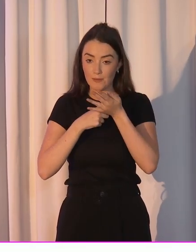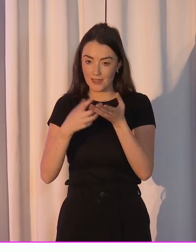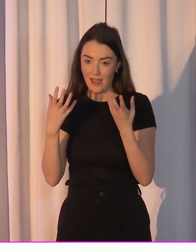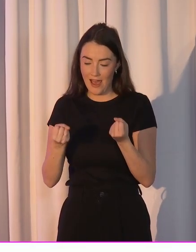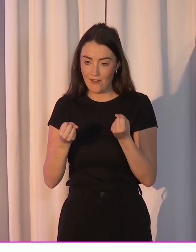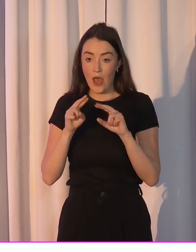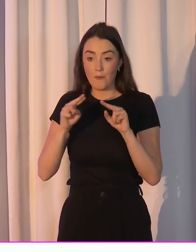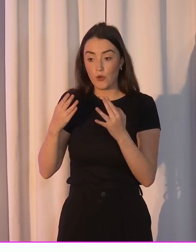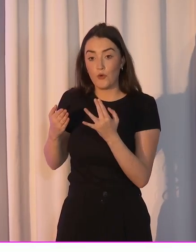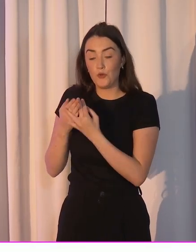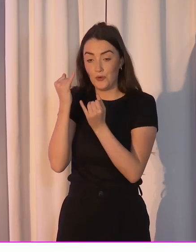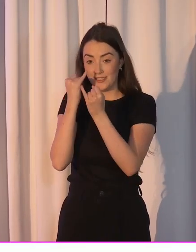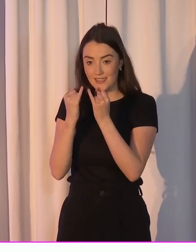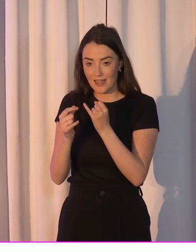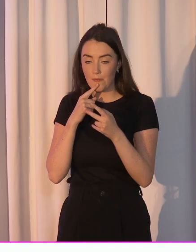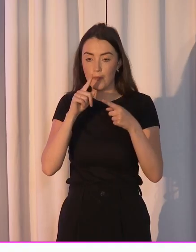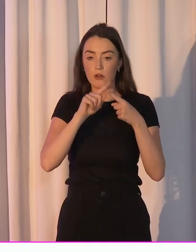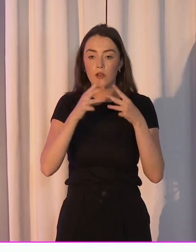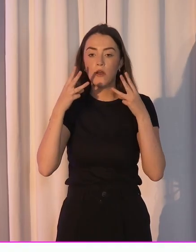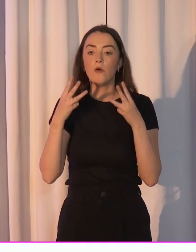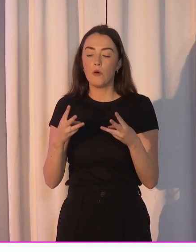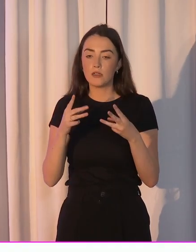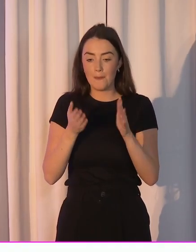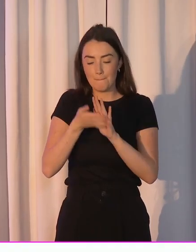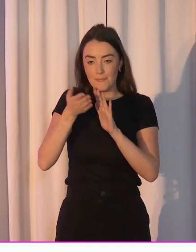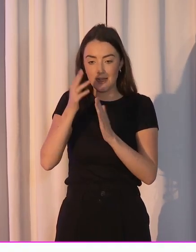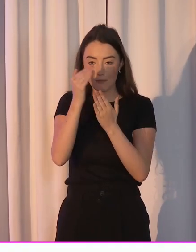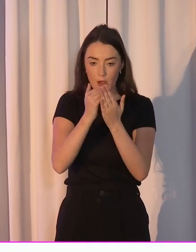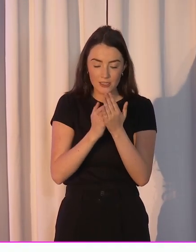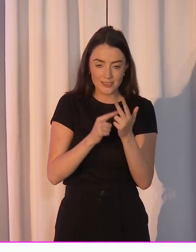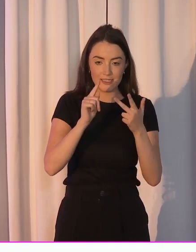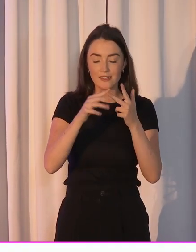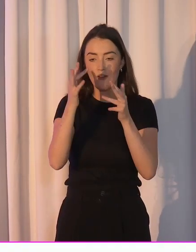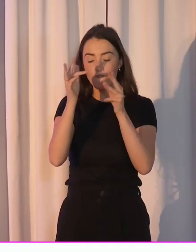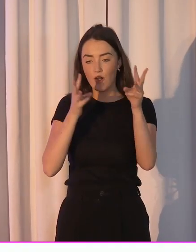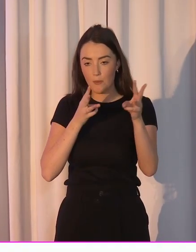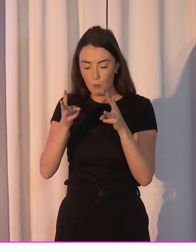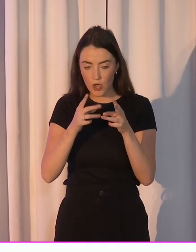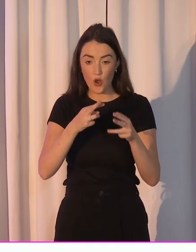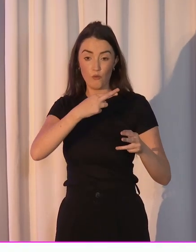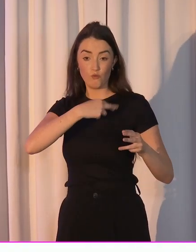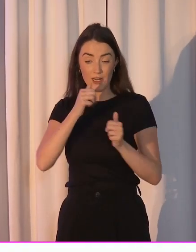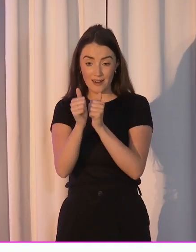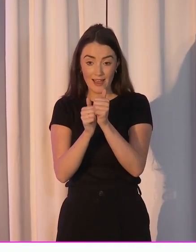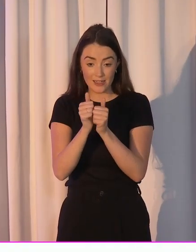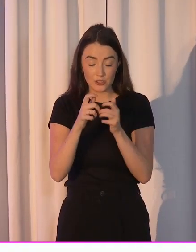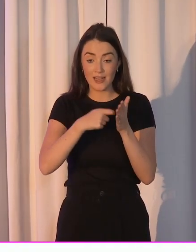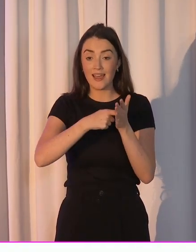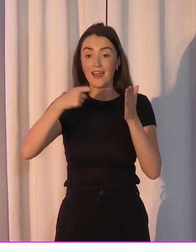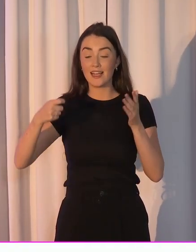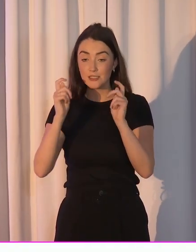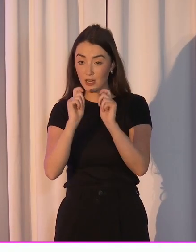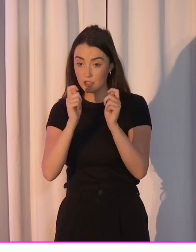not going to run through them in detail, but they are to mobilise leaders, build policies, processes and frameworks for real action, expand training and